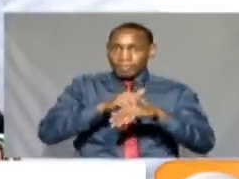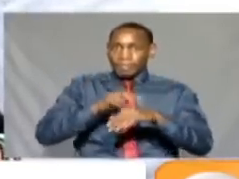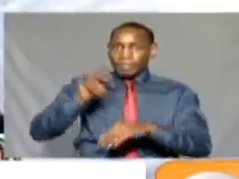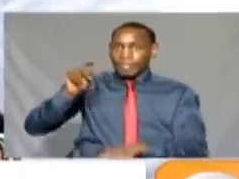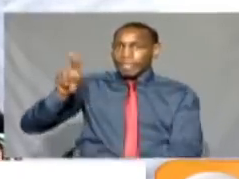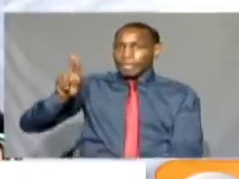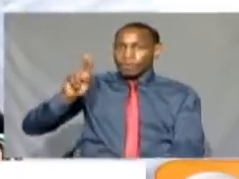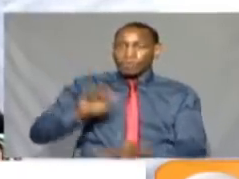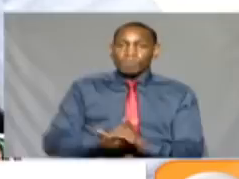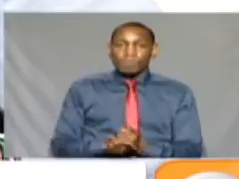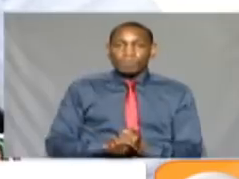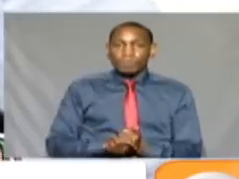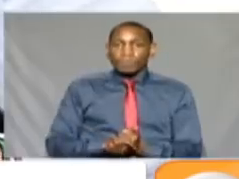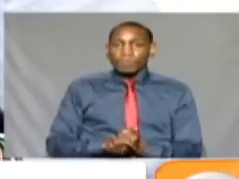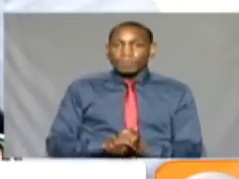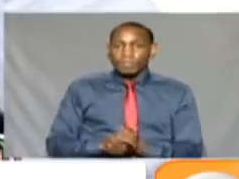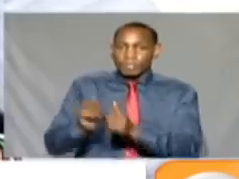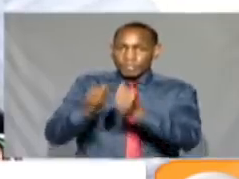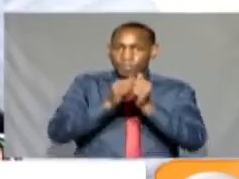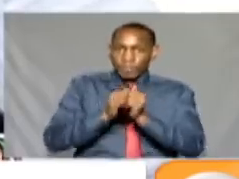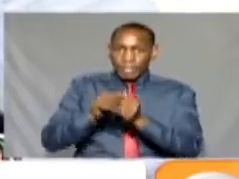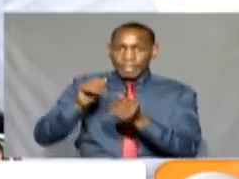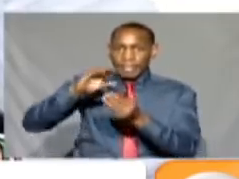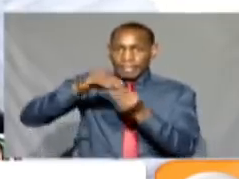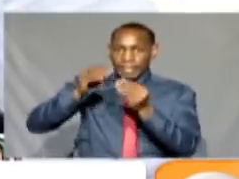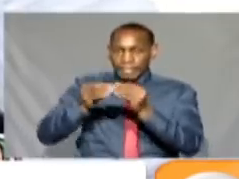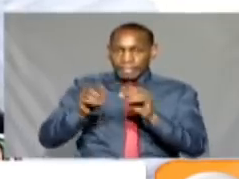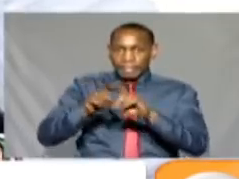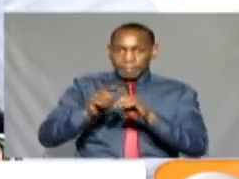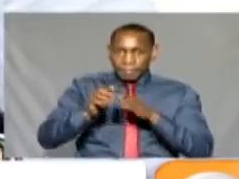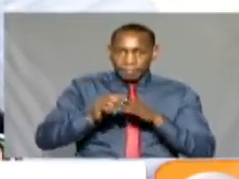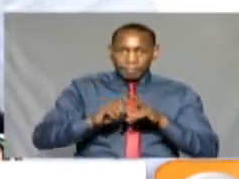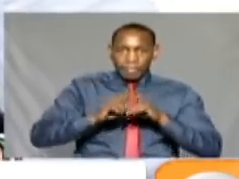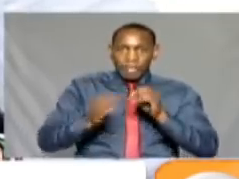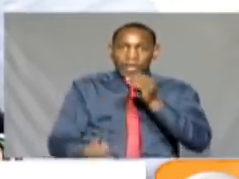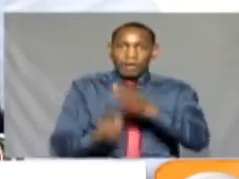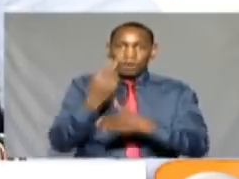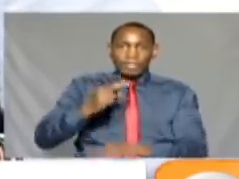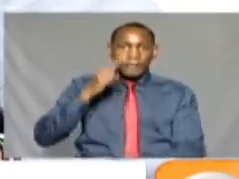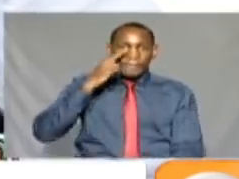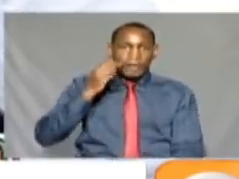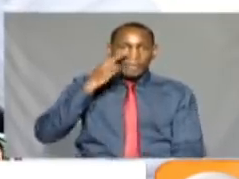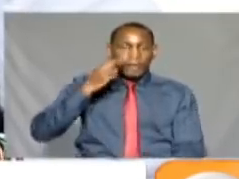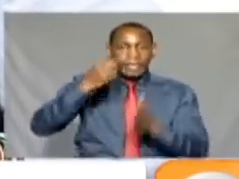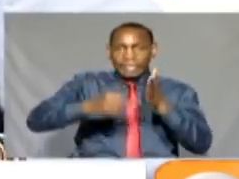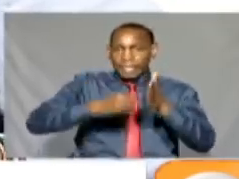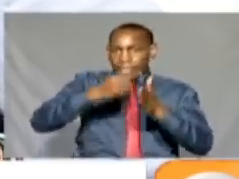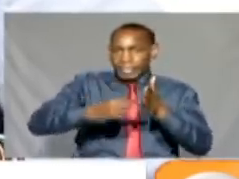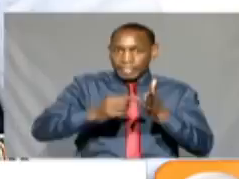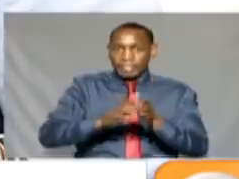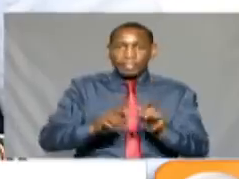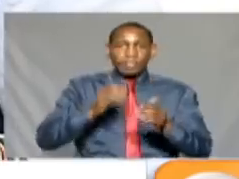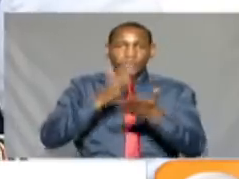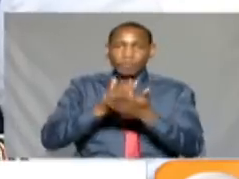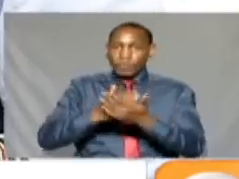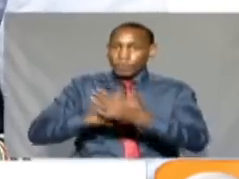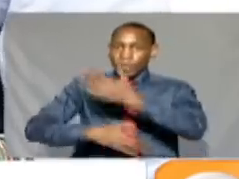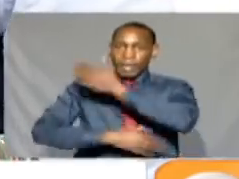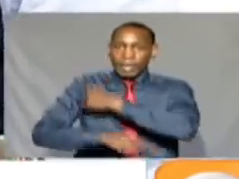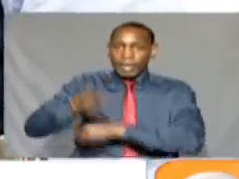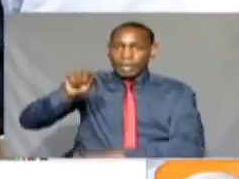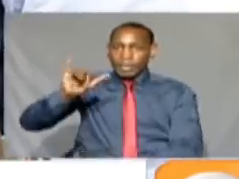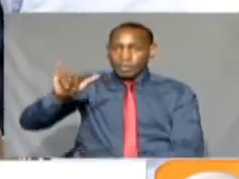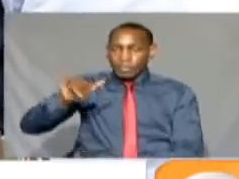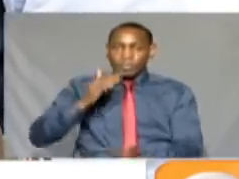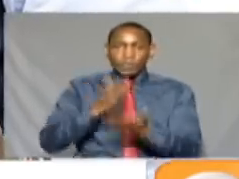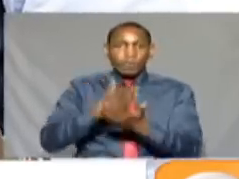University culture. Yeah. Together they created and set the pace for comedy as we know it today. A big hug to Tony Njuguna, who